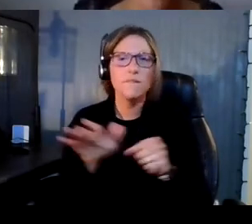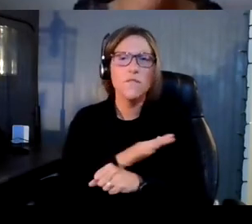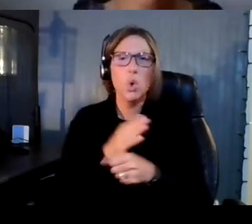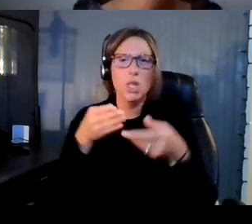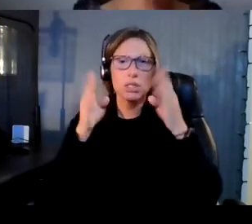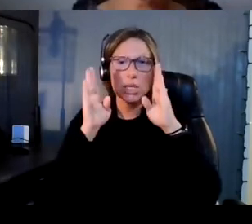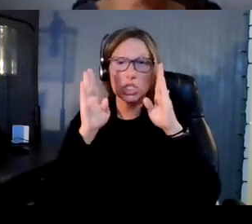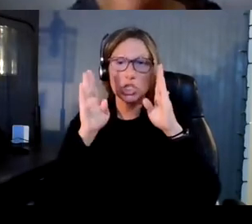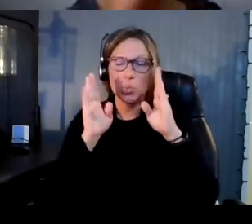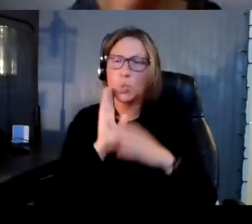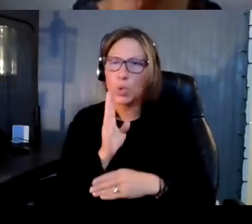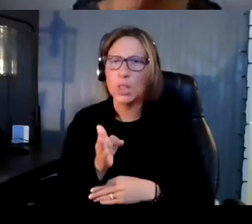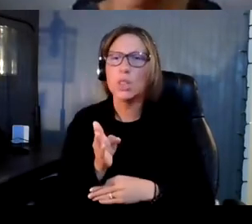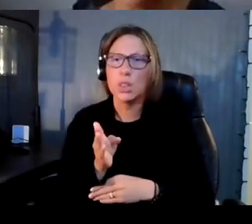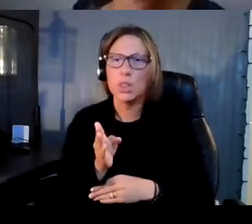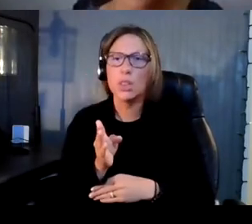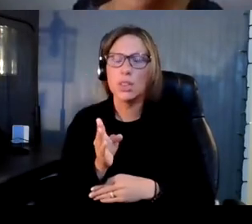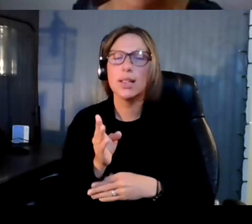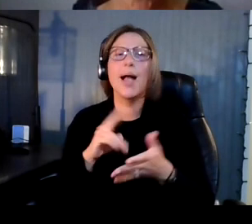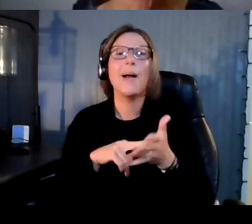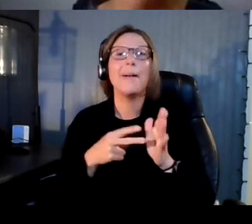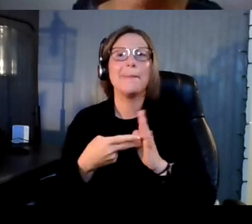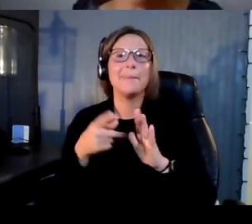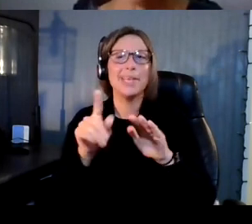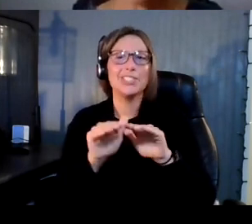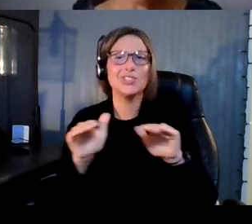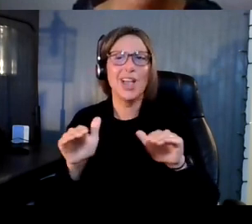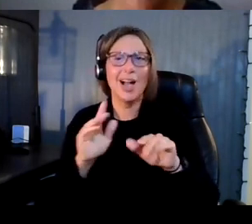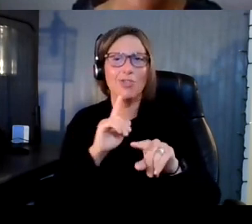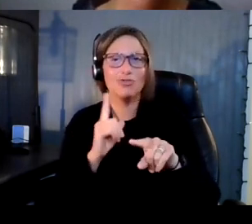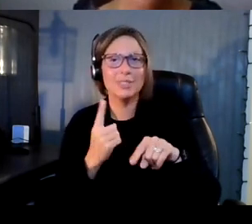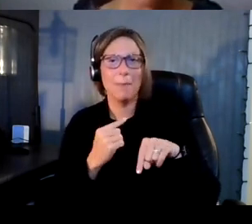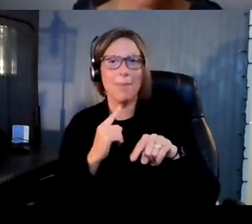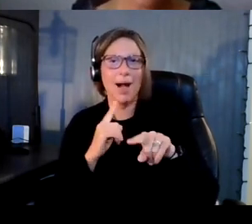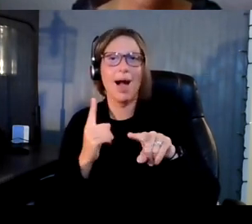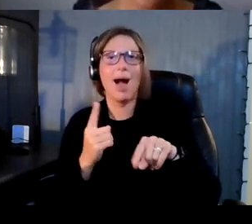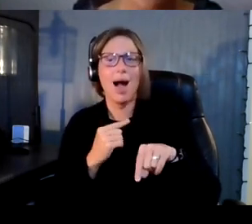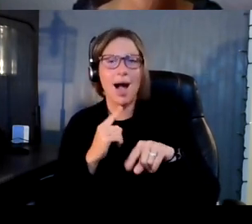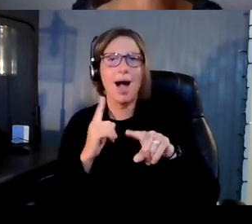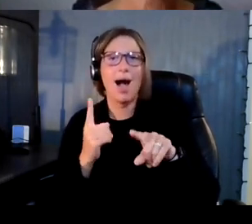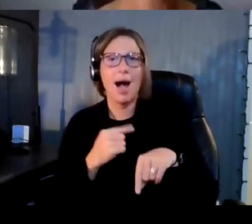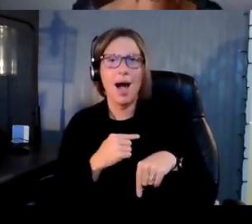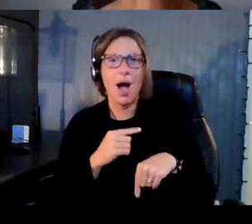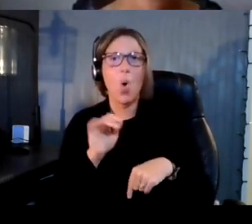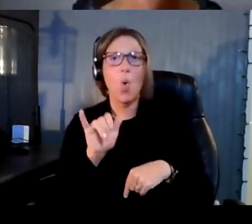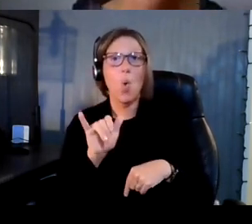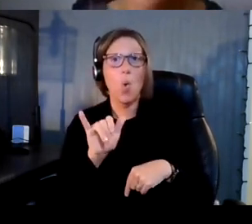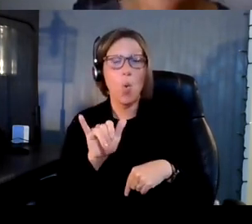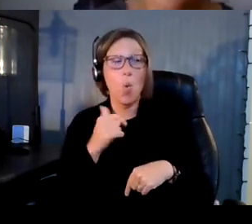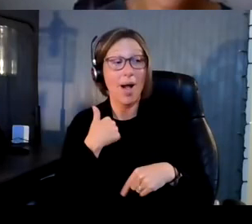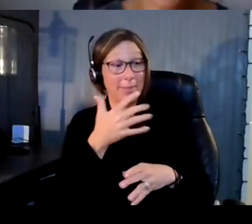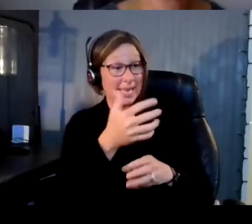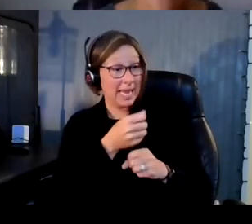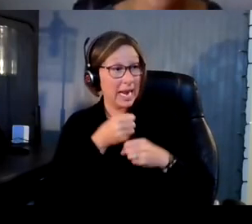that, they're going to start responding more because they're getting that attention that they want or need. And